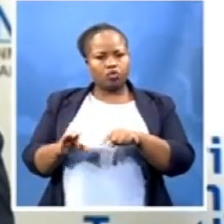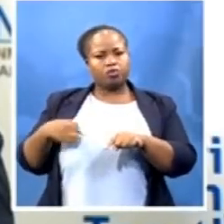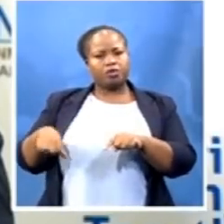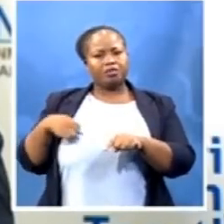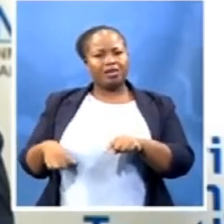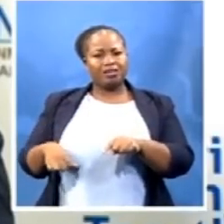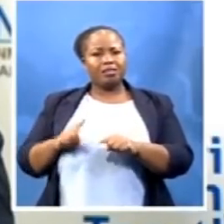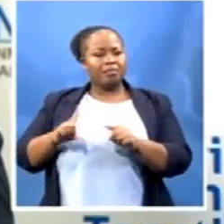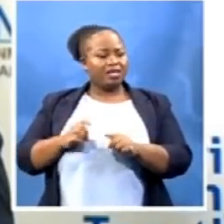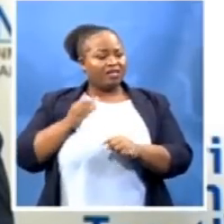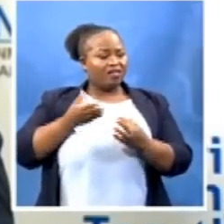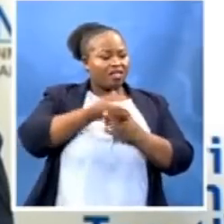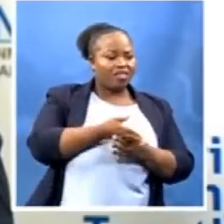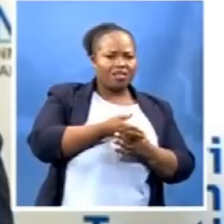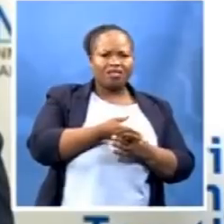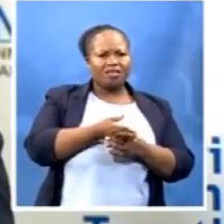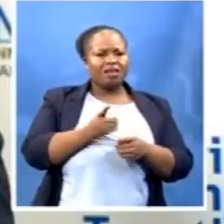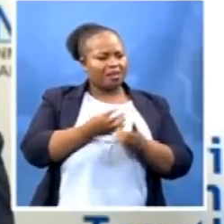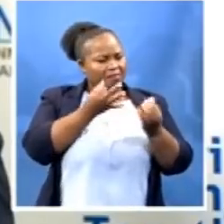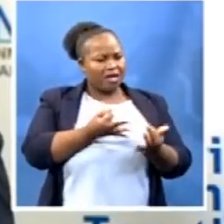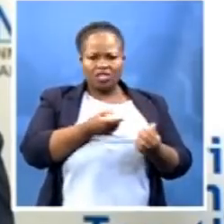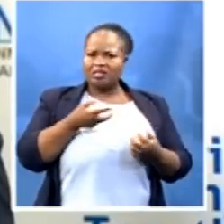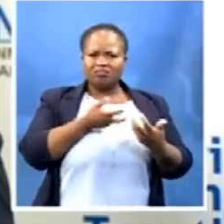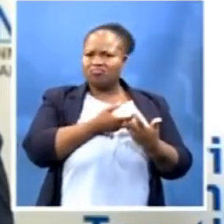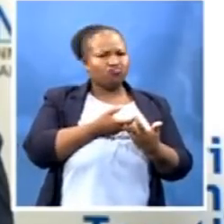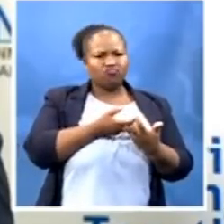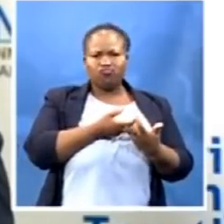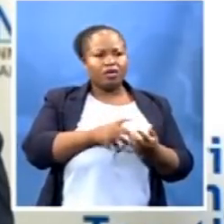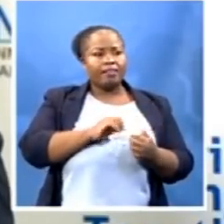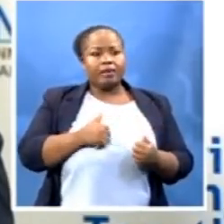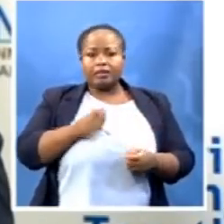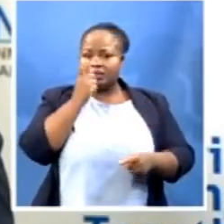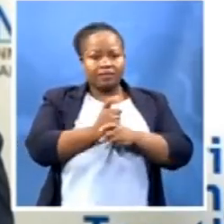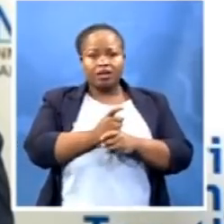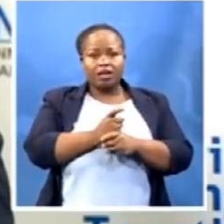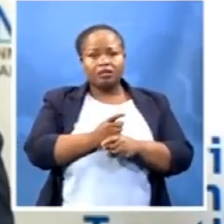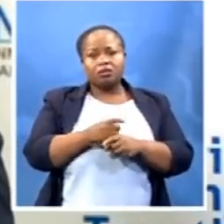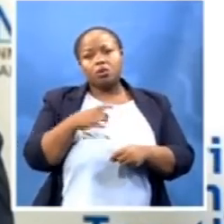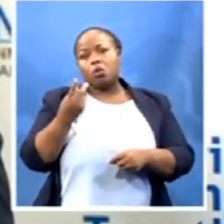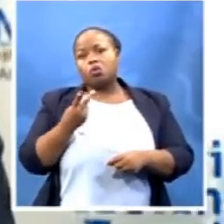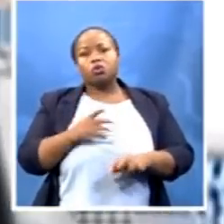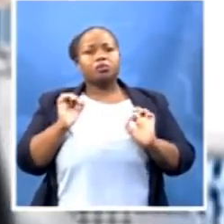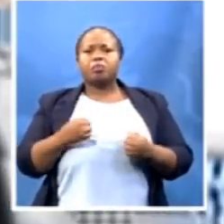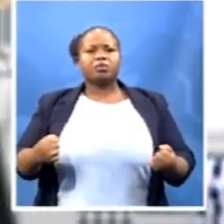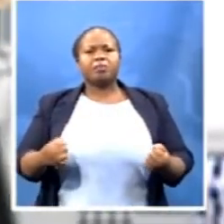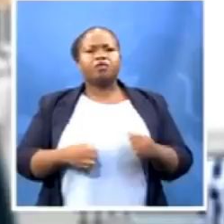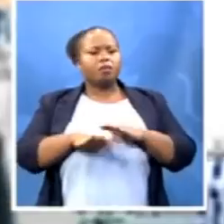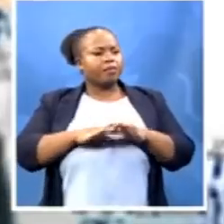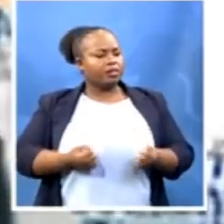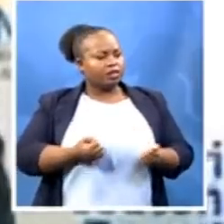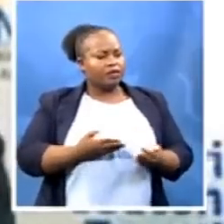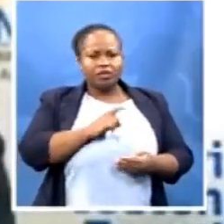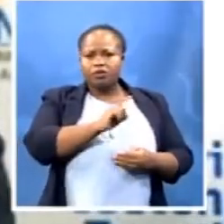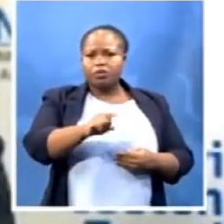meaning that it becomes difficult, if not impossible, to provide basic services or to even